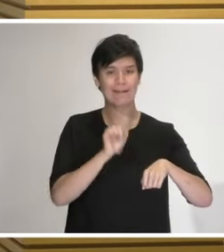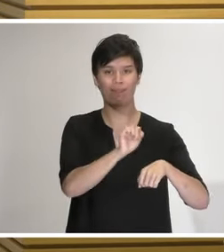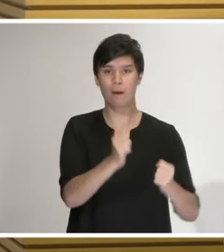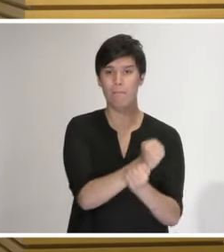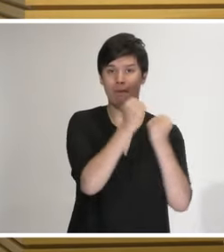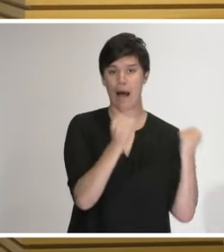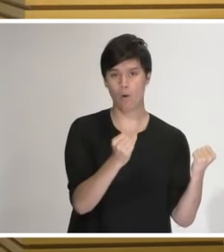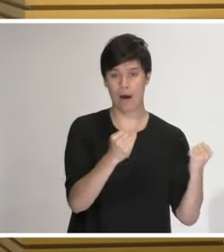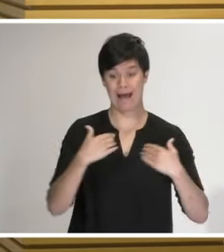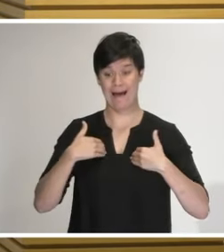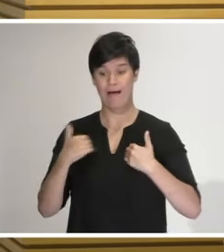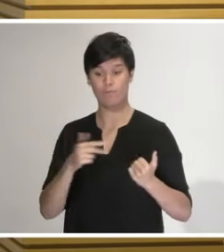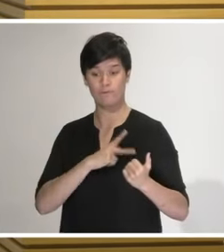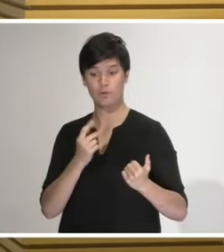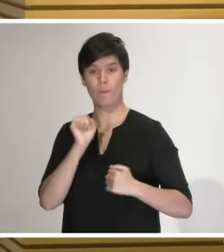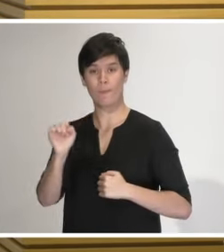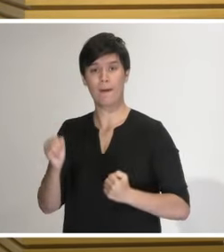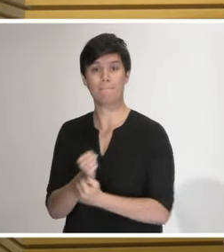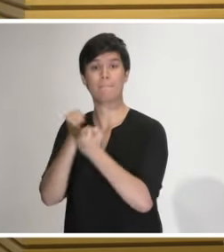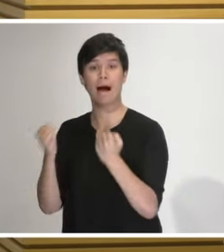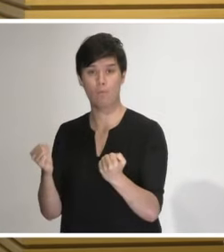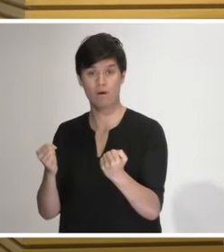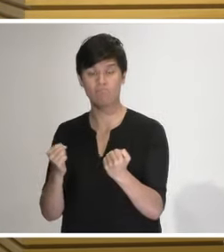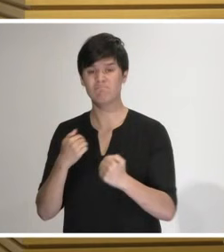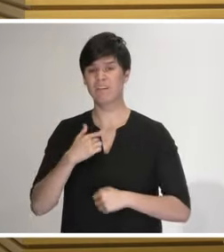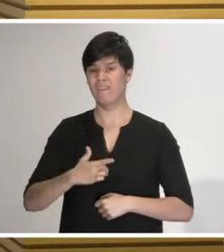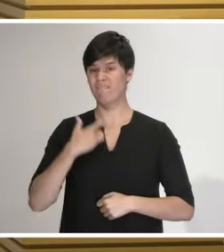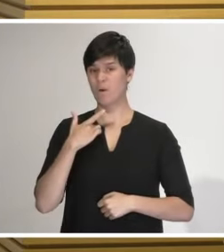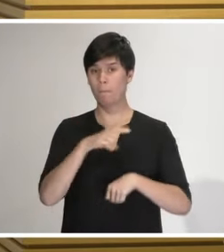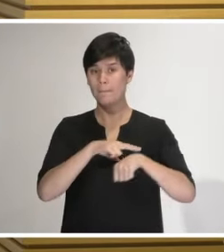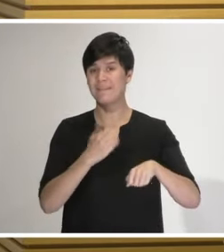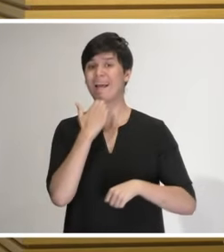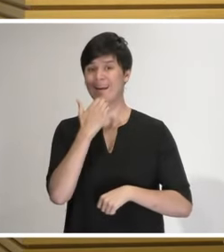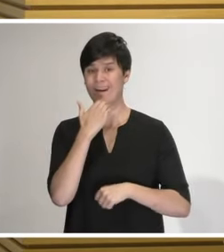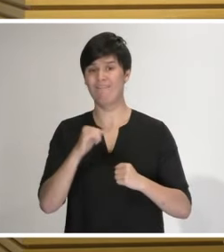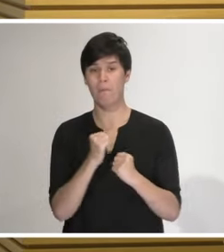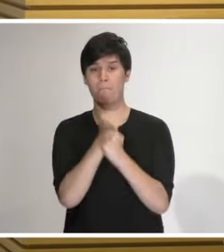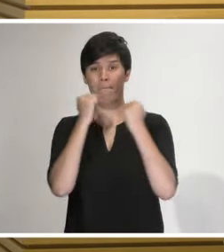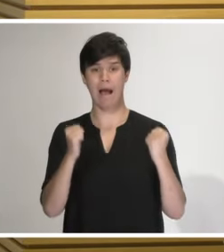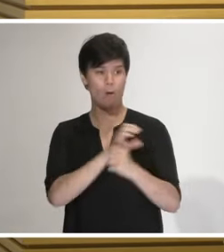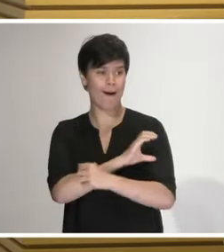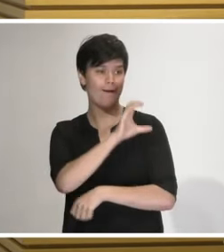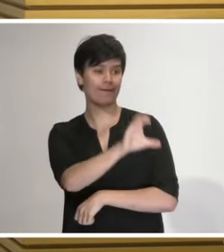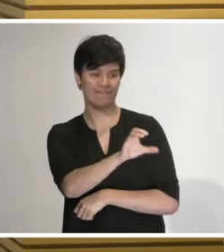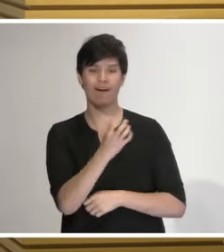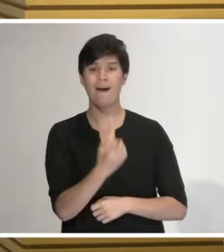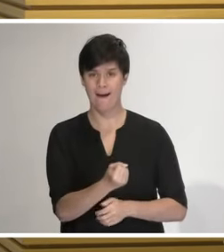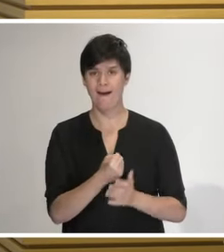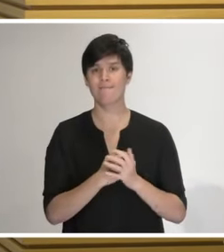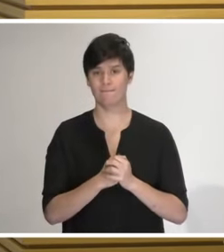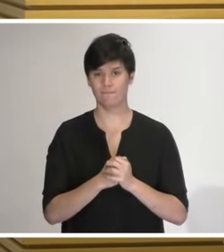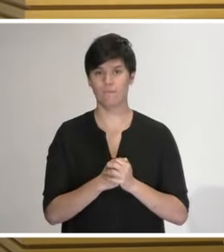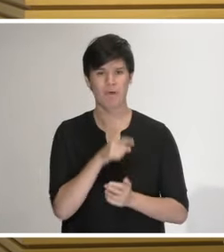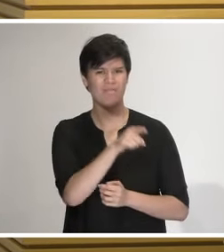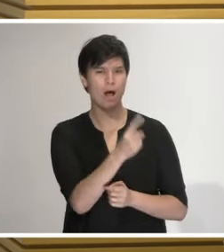to enforce the current arrangements. So yes, I do think police have enough powers, but again, actually, that will just be a small adjunct